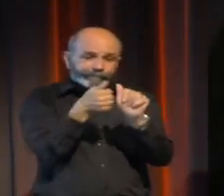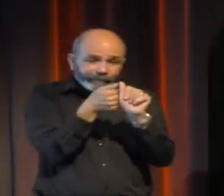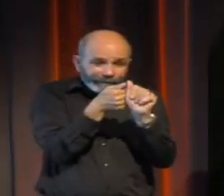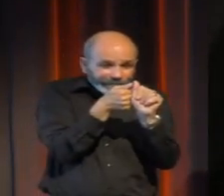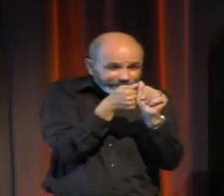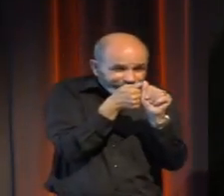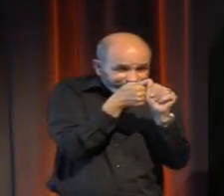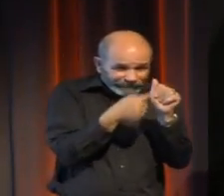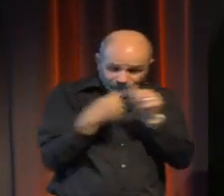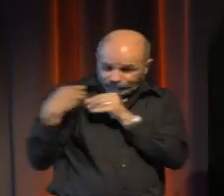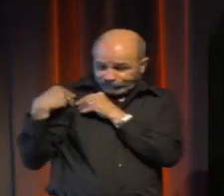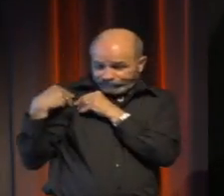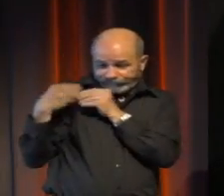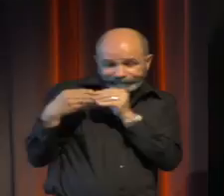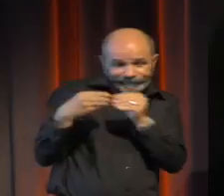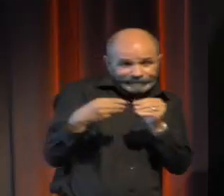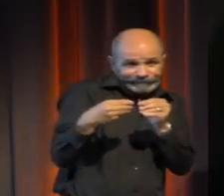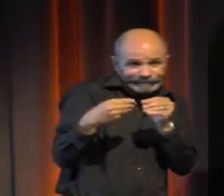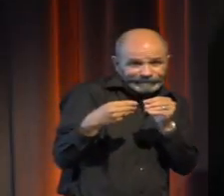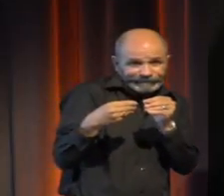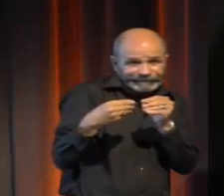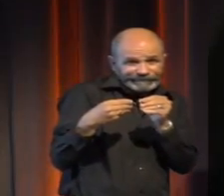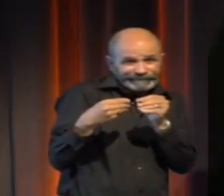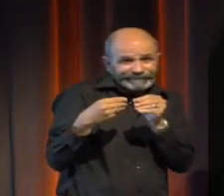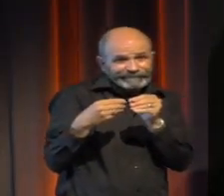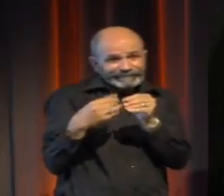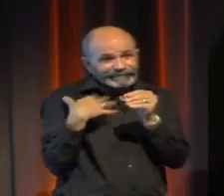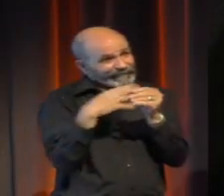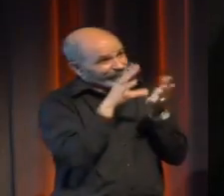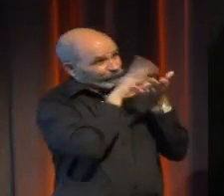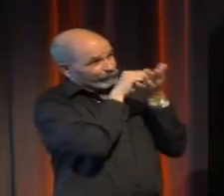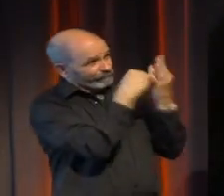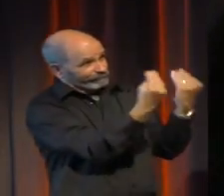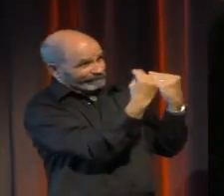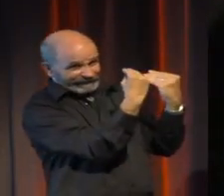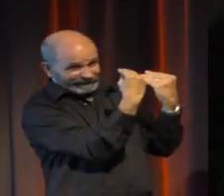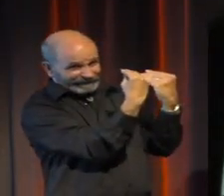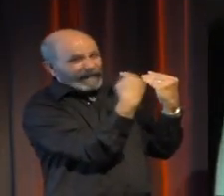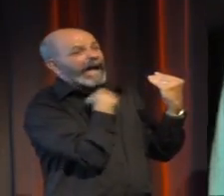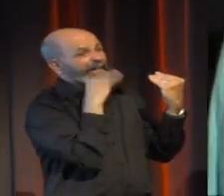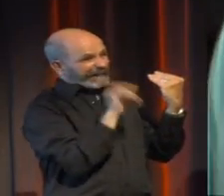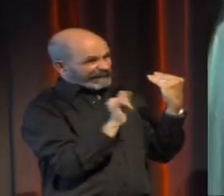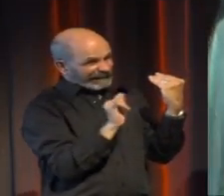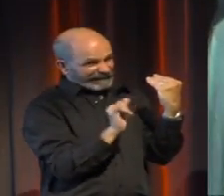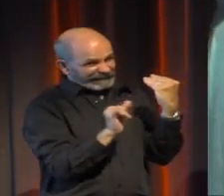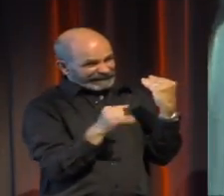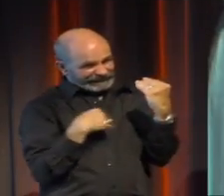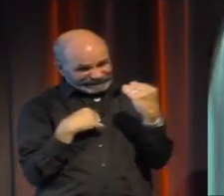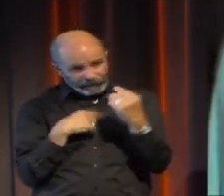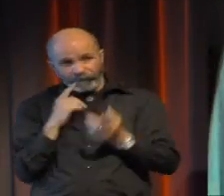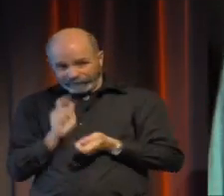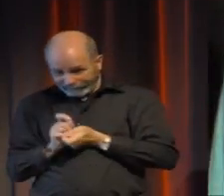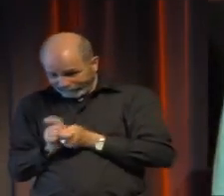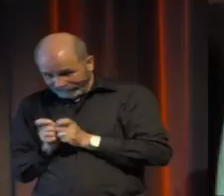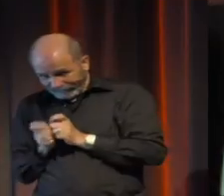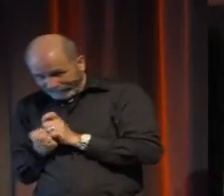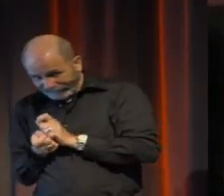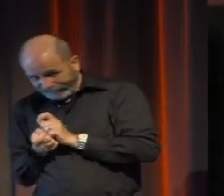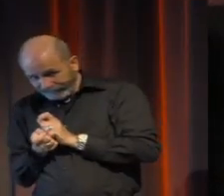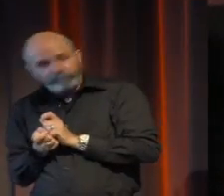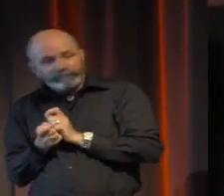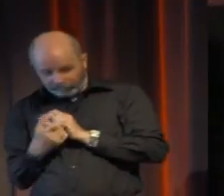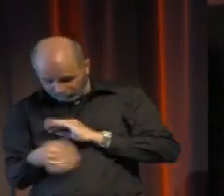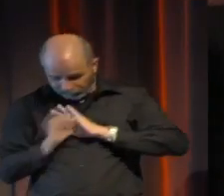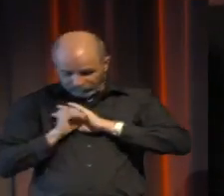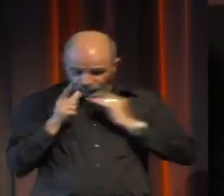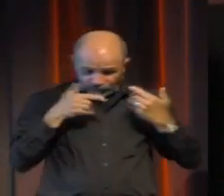predecessor. The latter must therefore improve to improve its successor." But to me, this quote is only somewhat